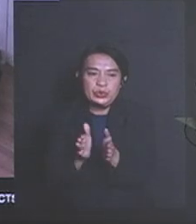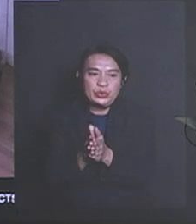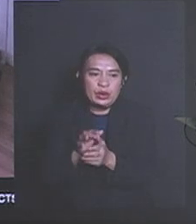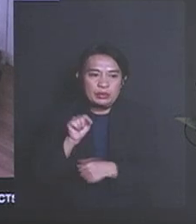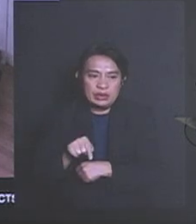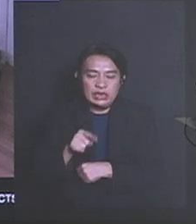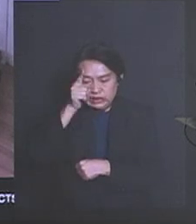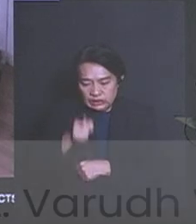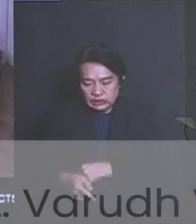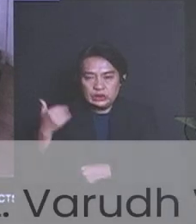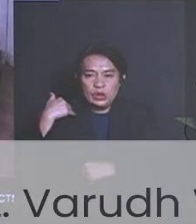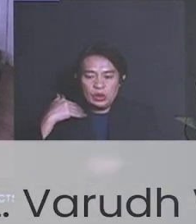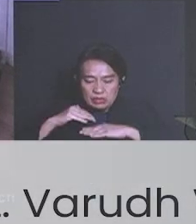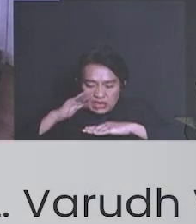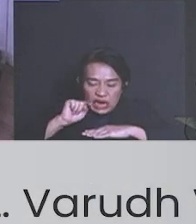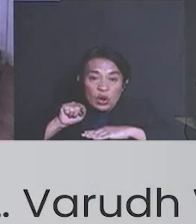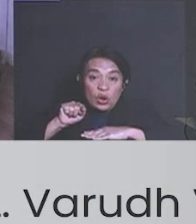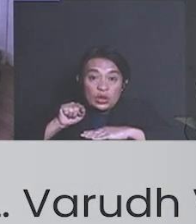space for them.